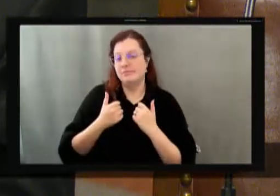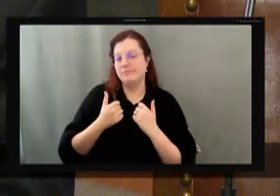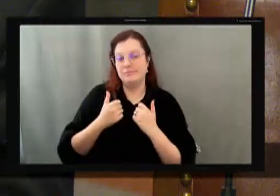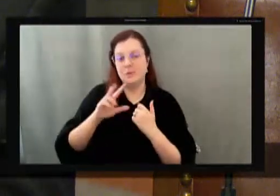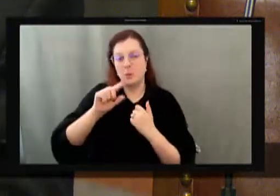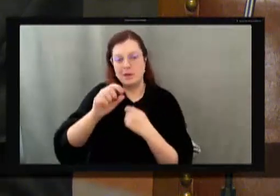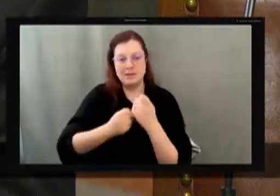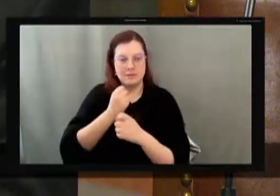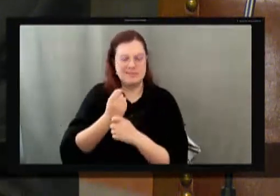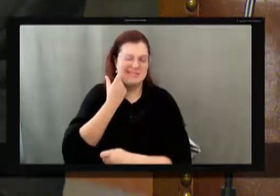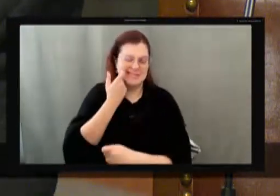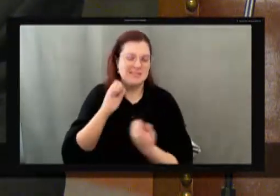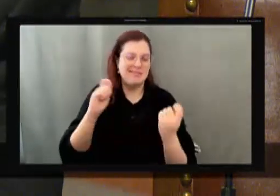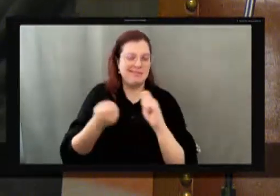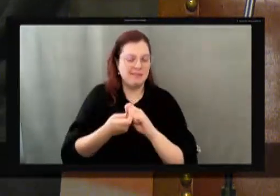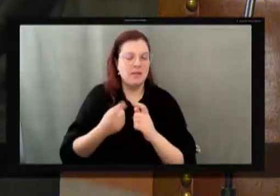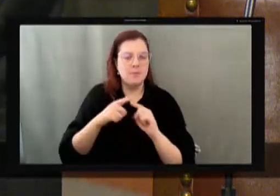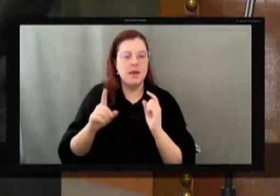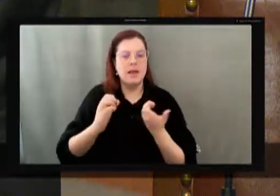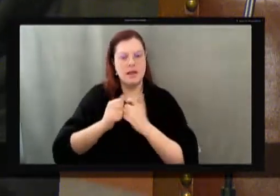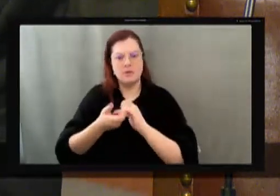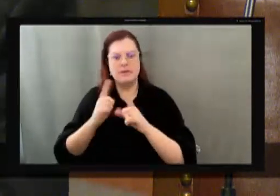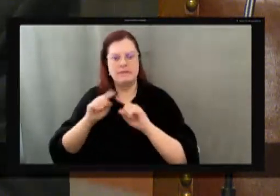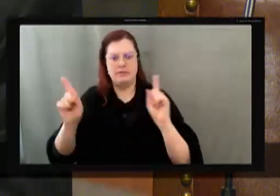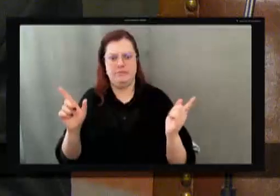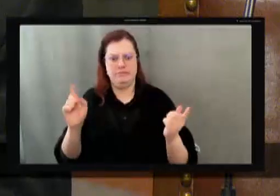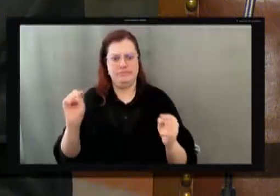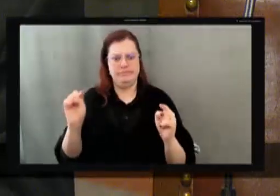is it so much different to recruit a police officer